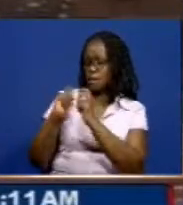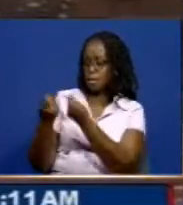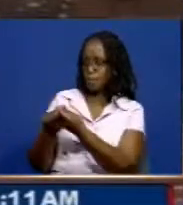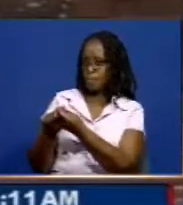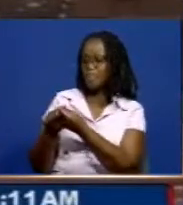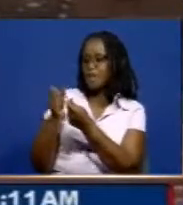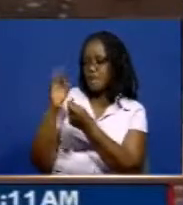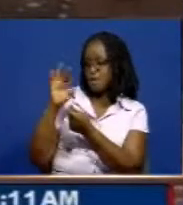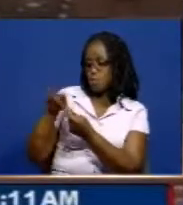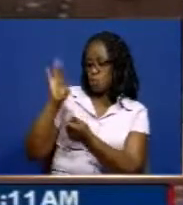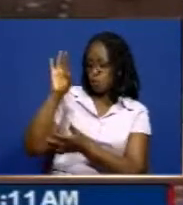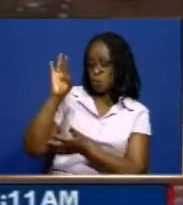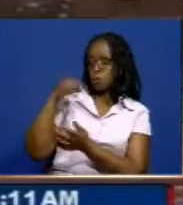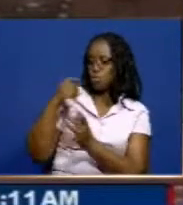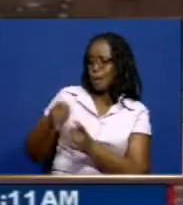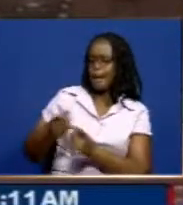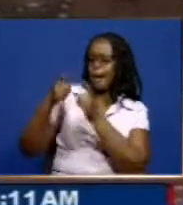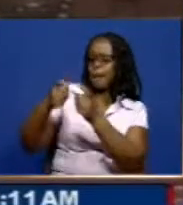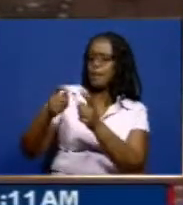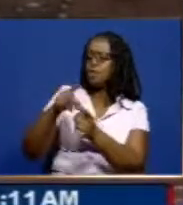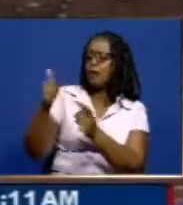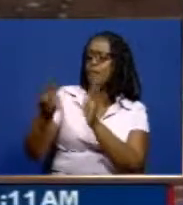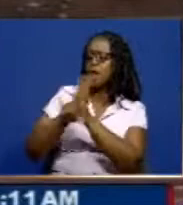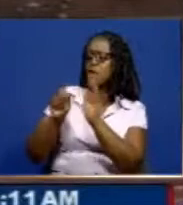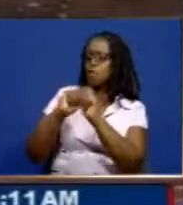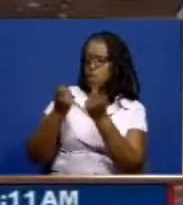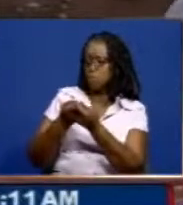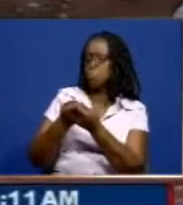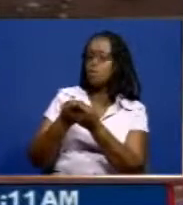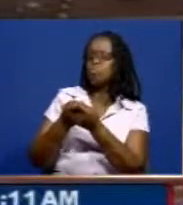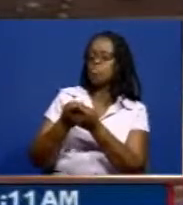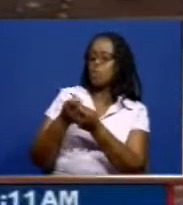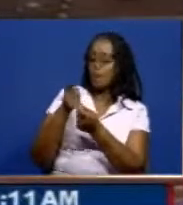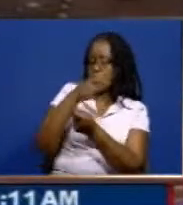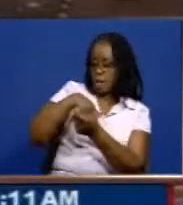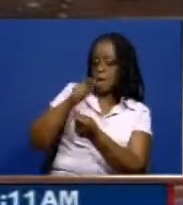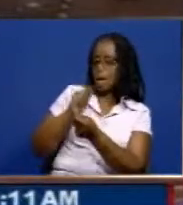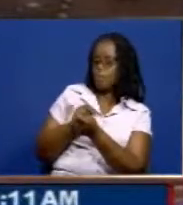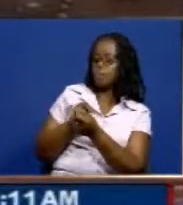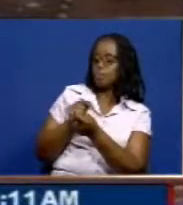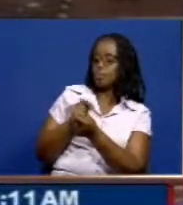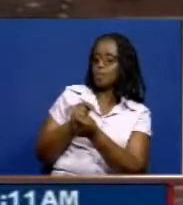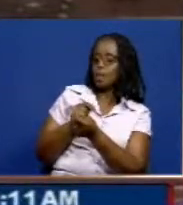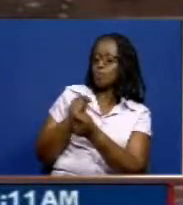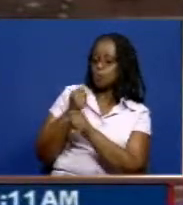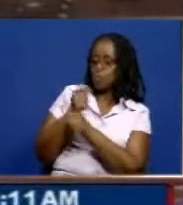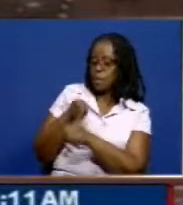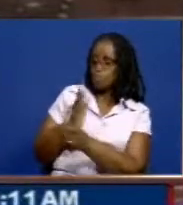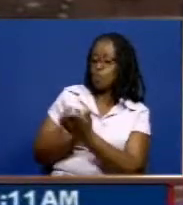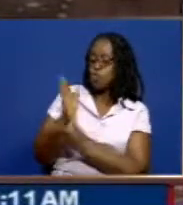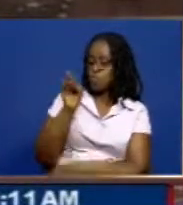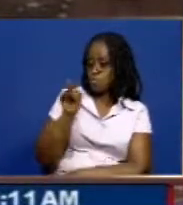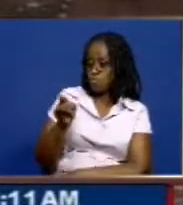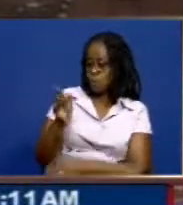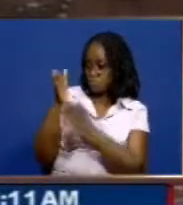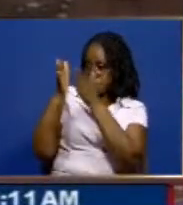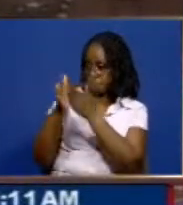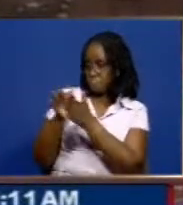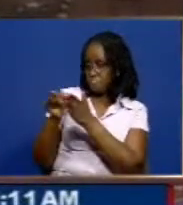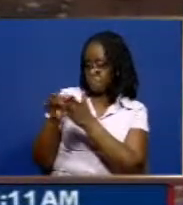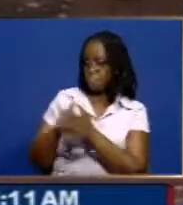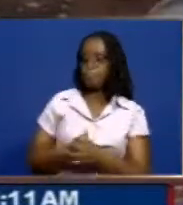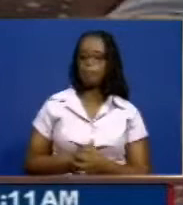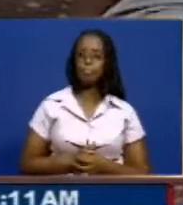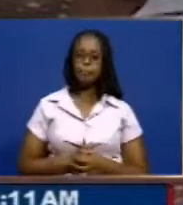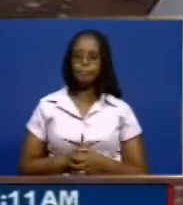other legal team, we do it through you. You guide us that on that particular matter, so and so we'll deal with it. But just to